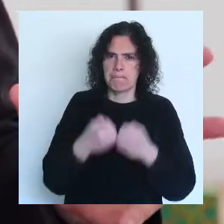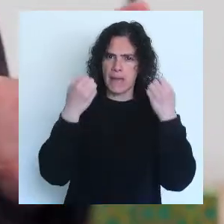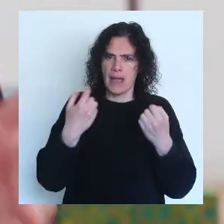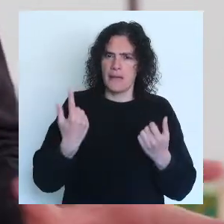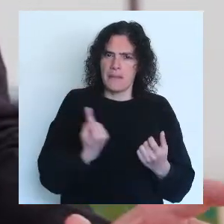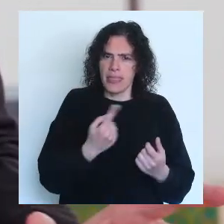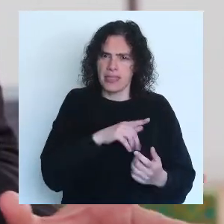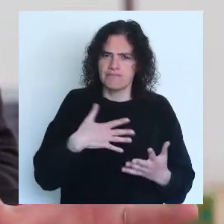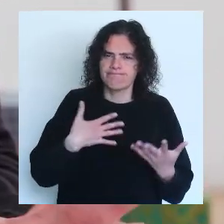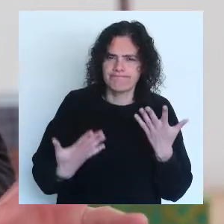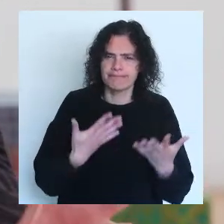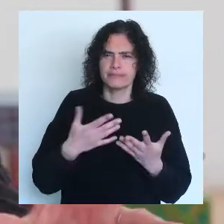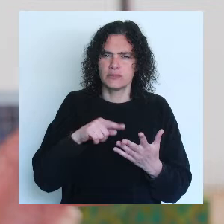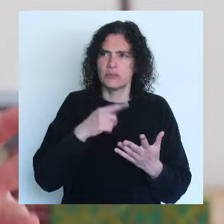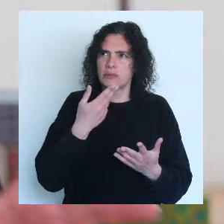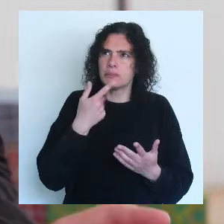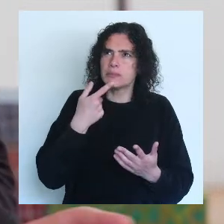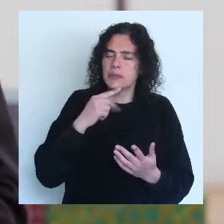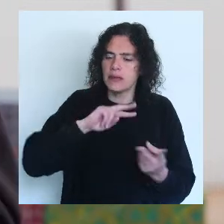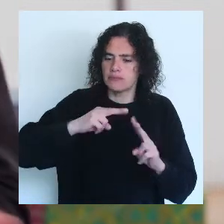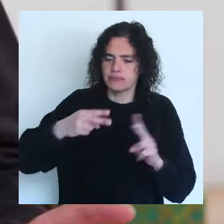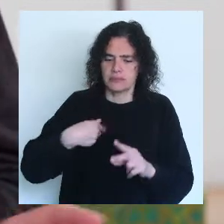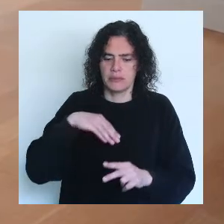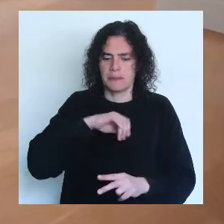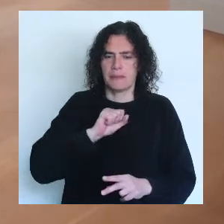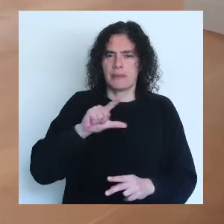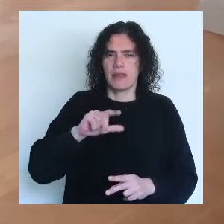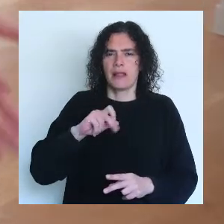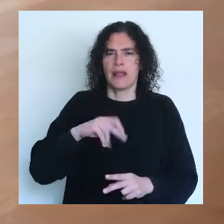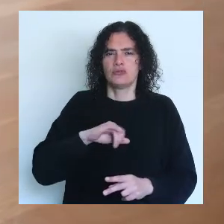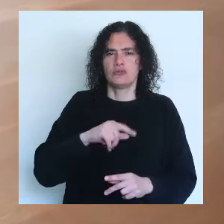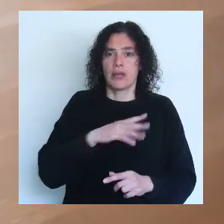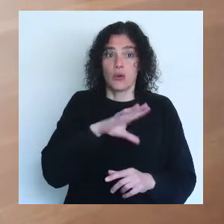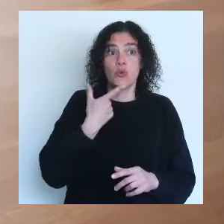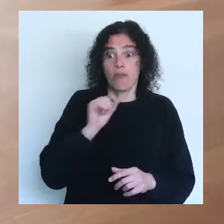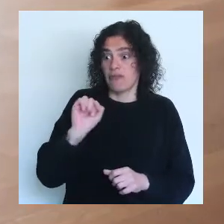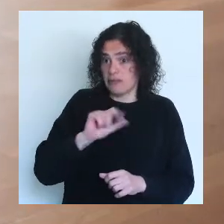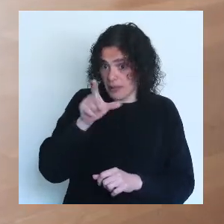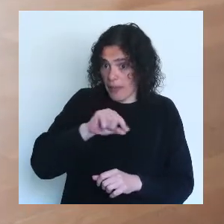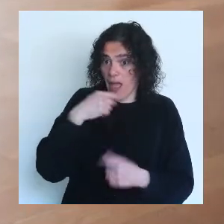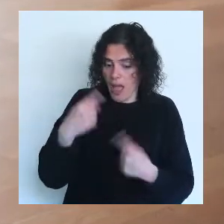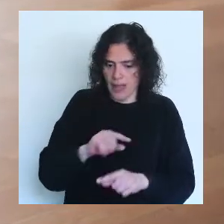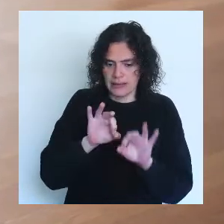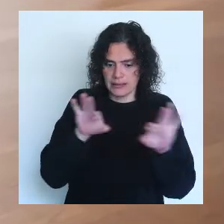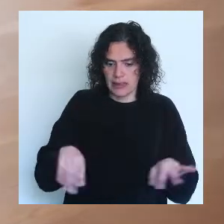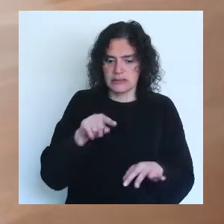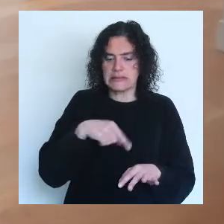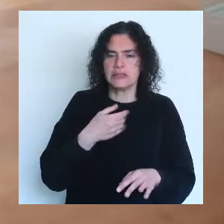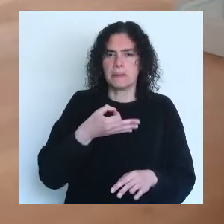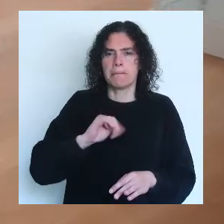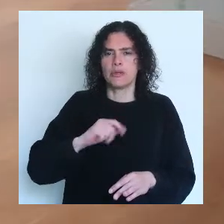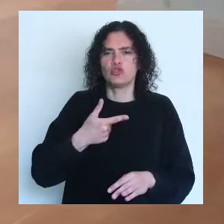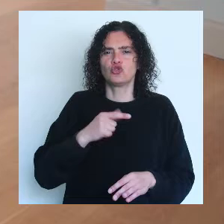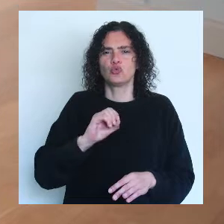Michelangelo. So they have to fight. They have to find an alternative to Michelangelo, which is also embedded in their name.